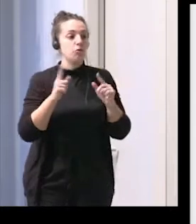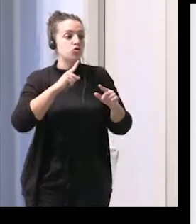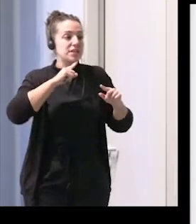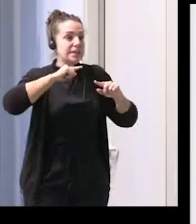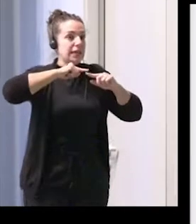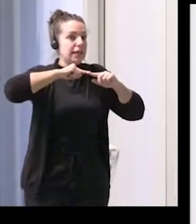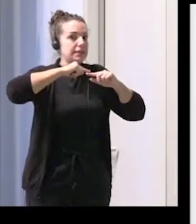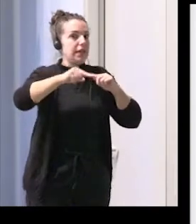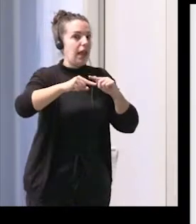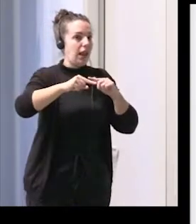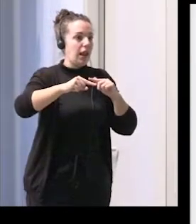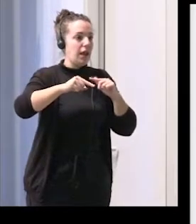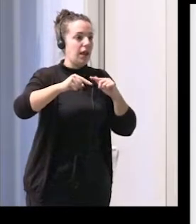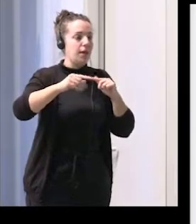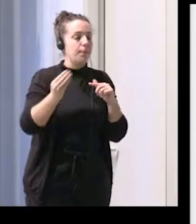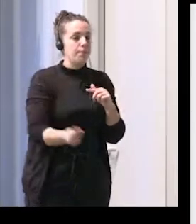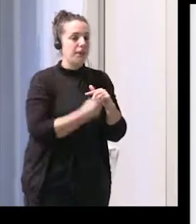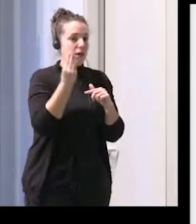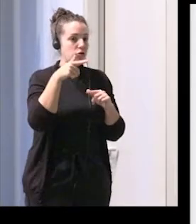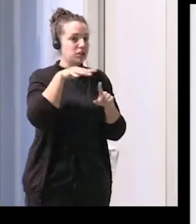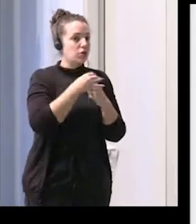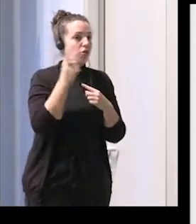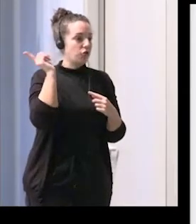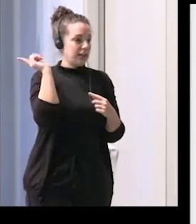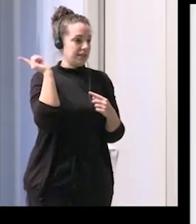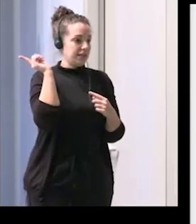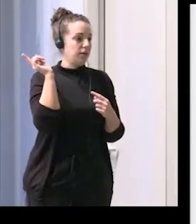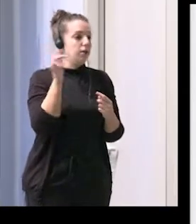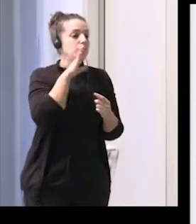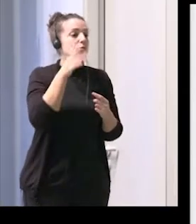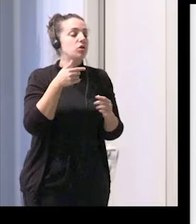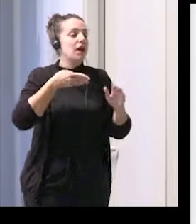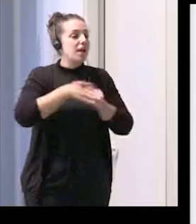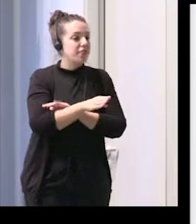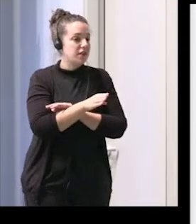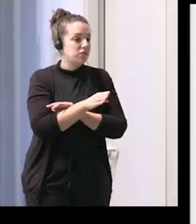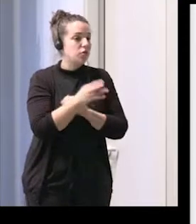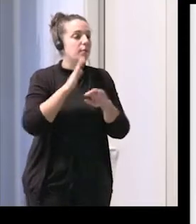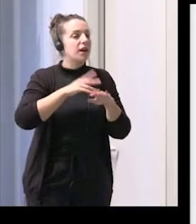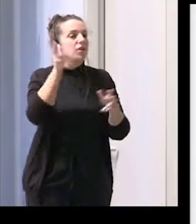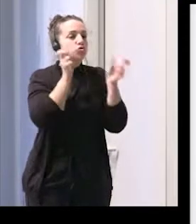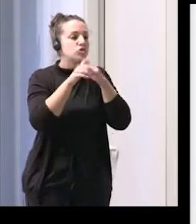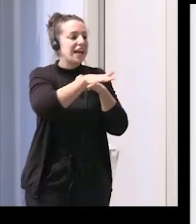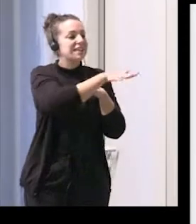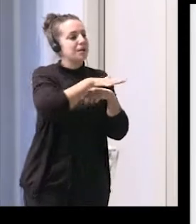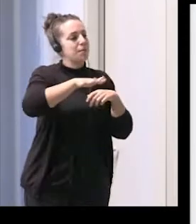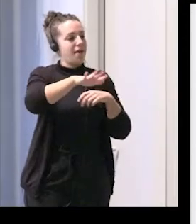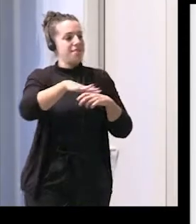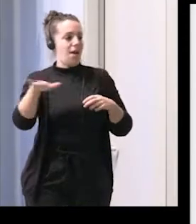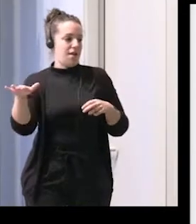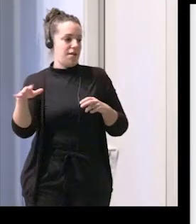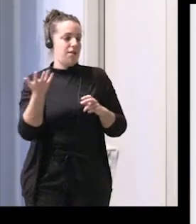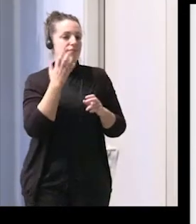be better in this situation because of the access to spatial hearing than when they're co-located. And